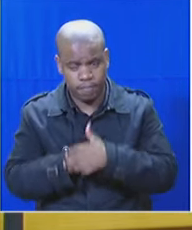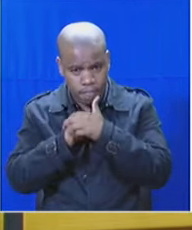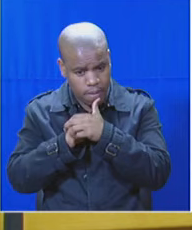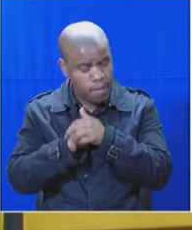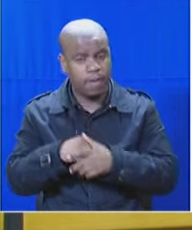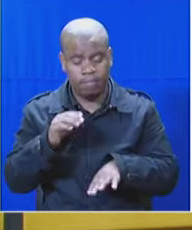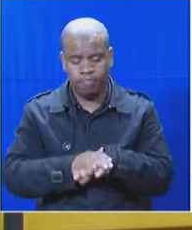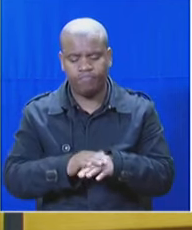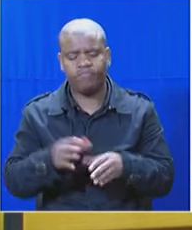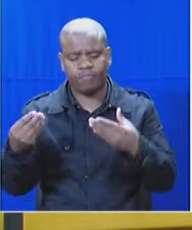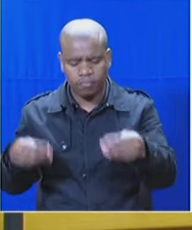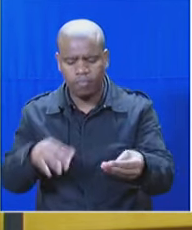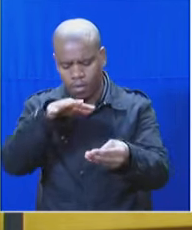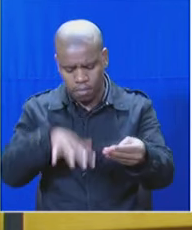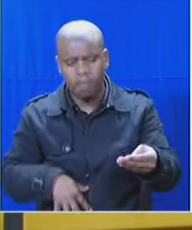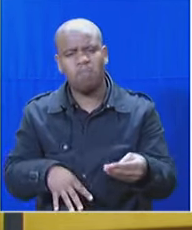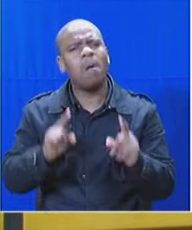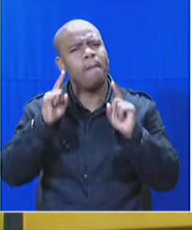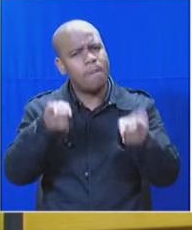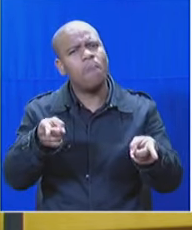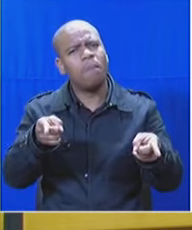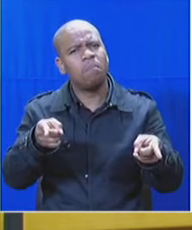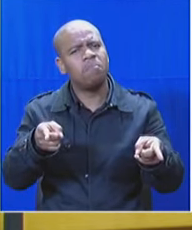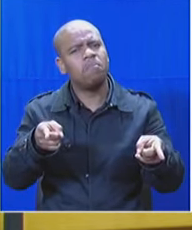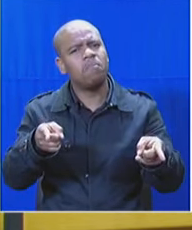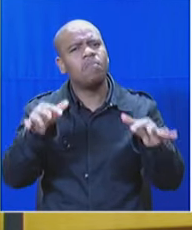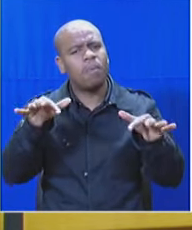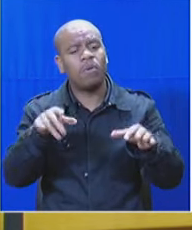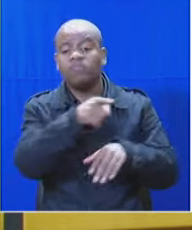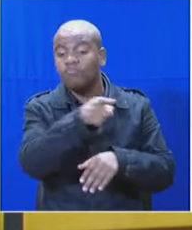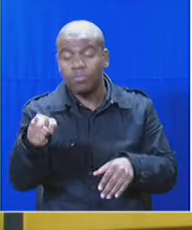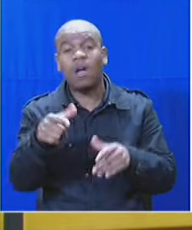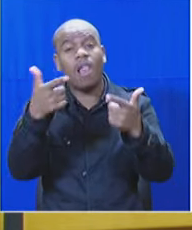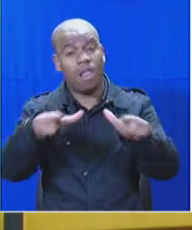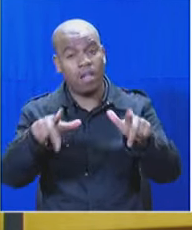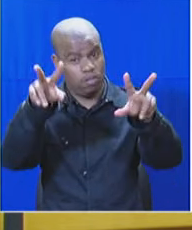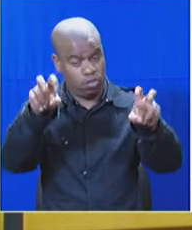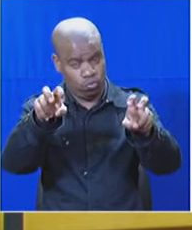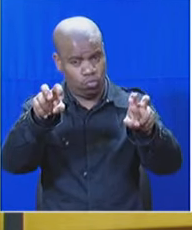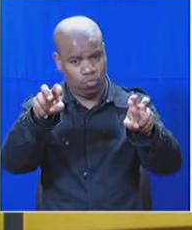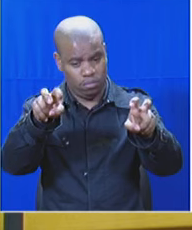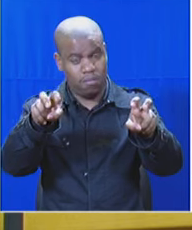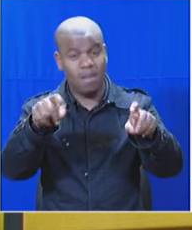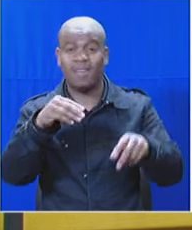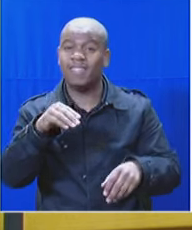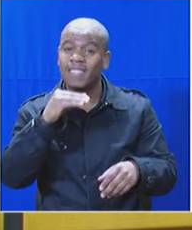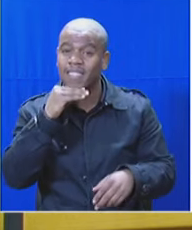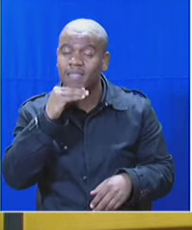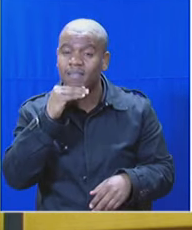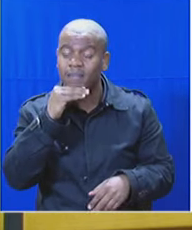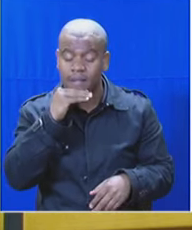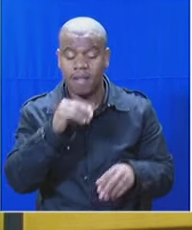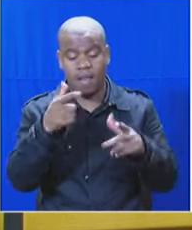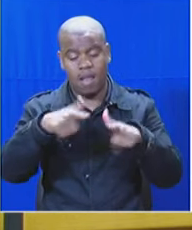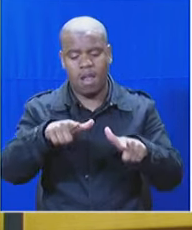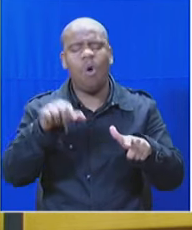is instructive in its clause on the land question through its provision that, I now quote, "The land shall be shared among those who work